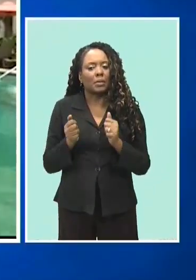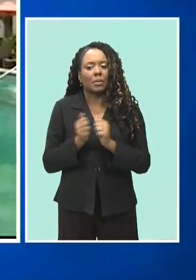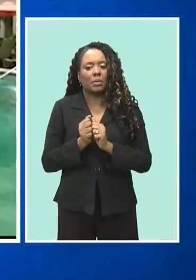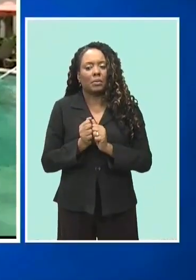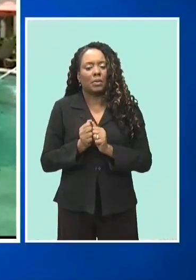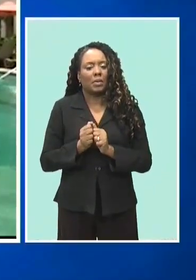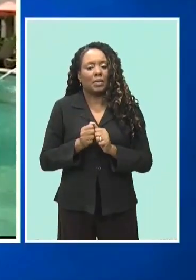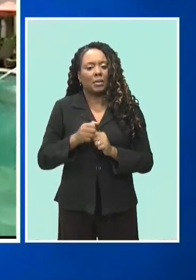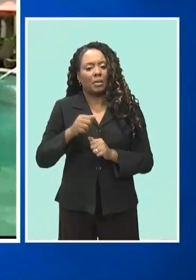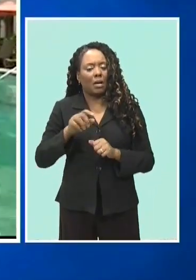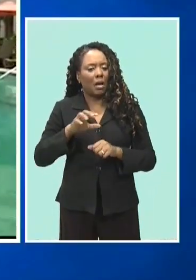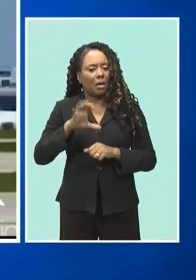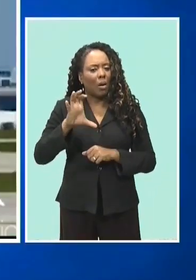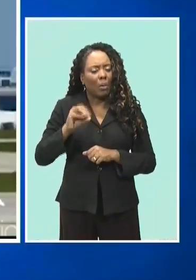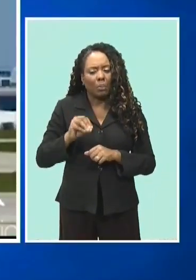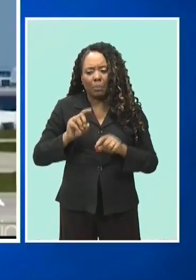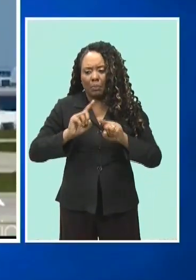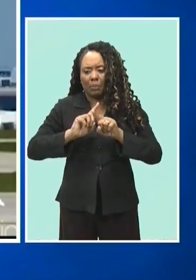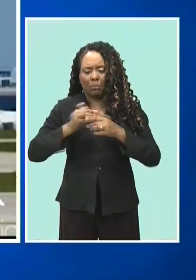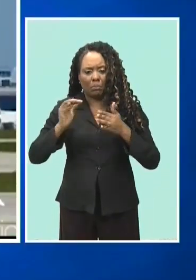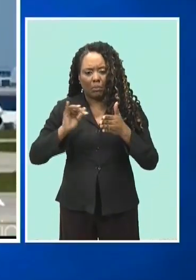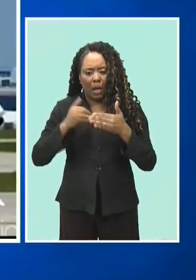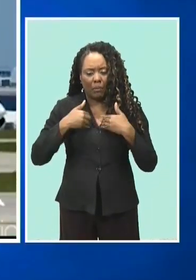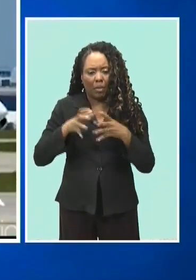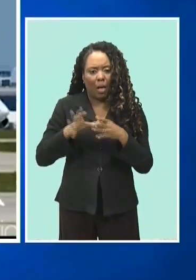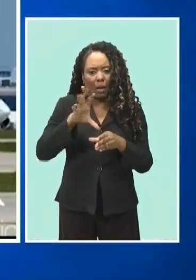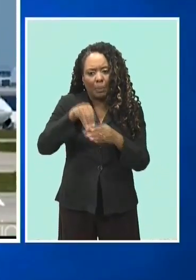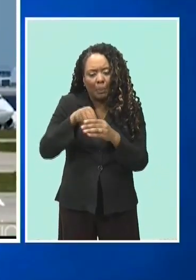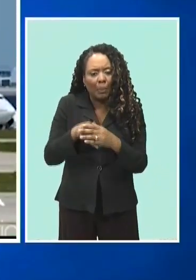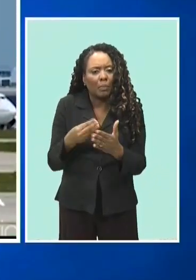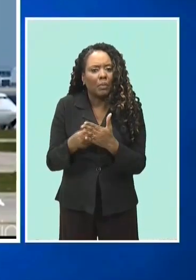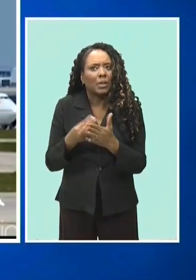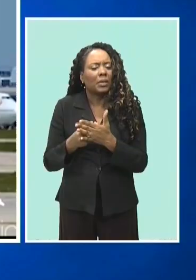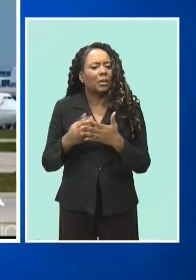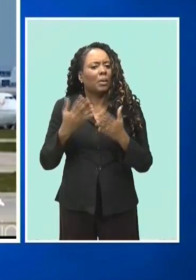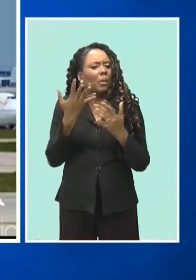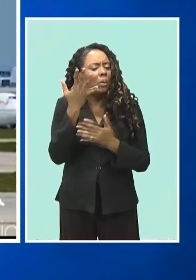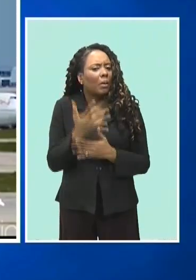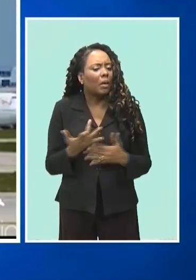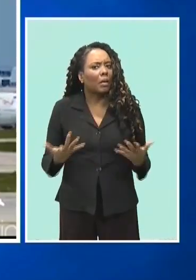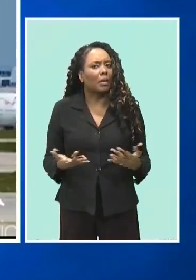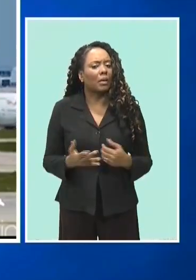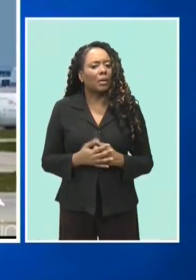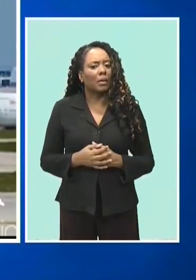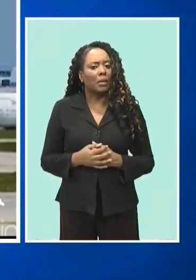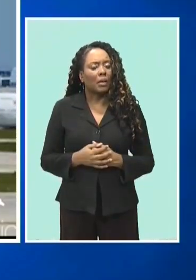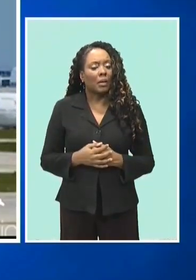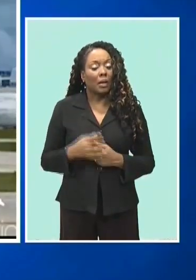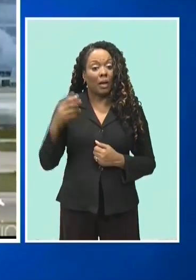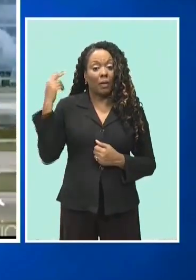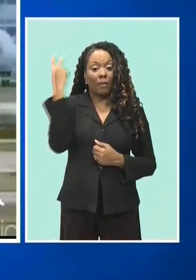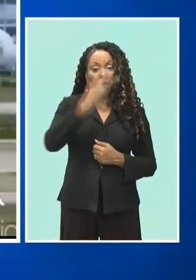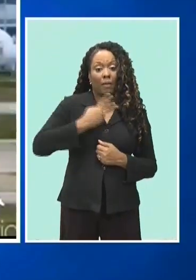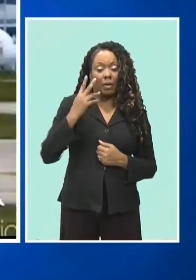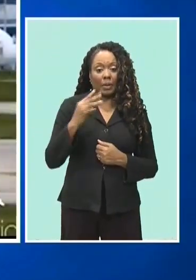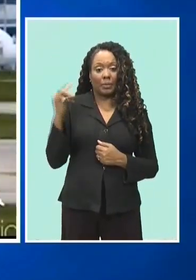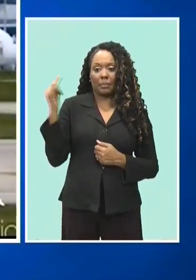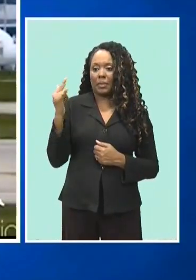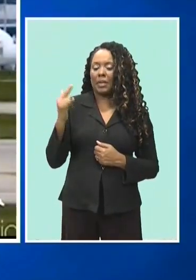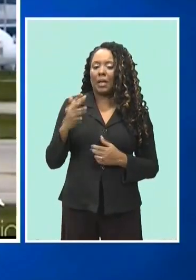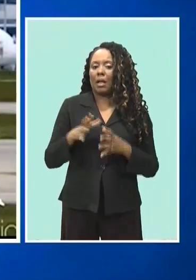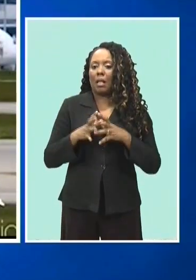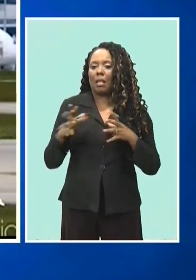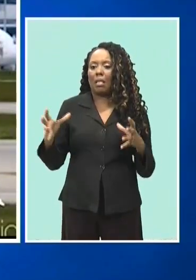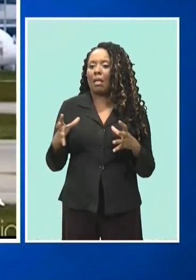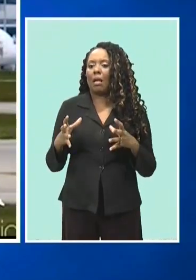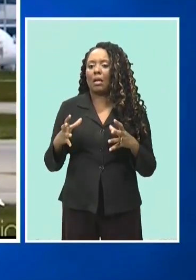multinational corporations crops up again. This as the departure of Virgin Atlantic is proving to be far